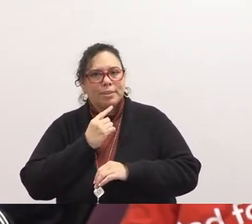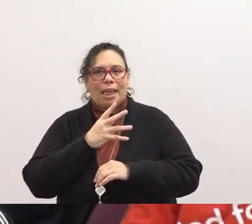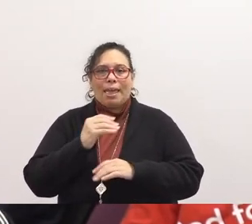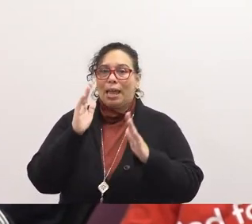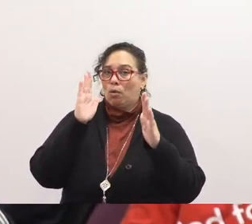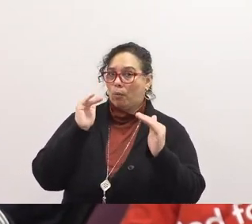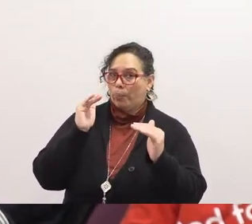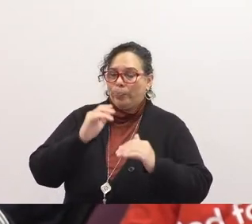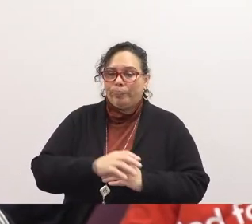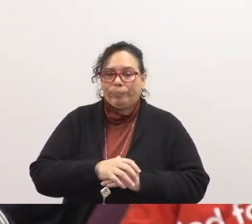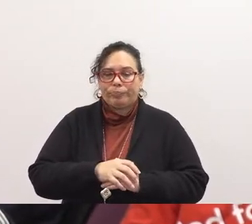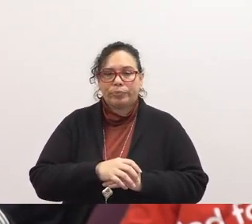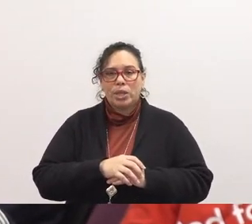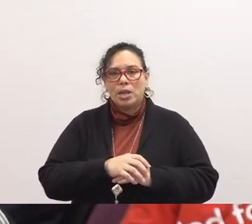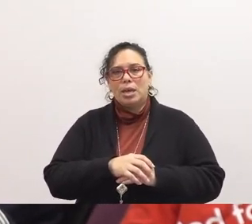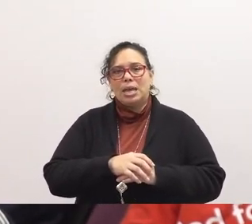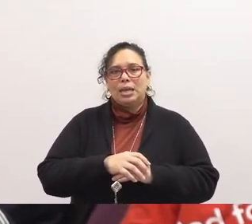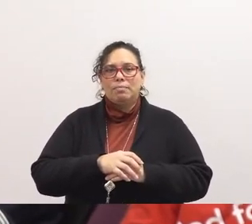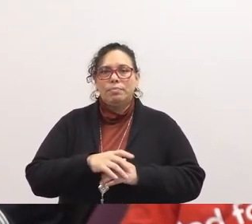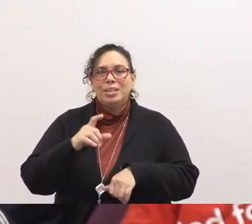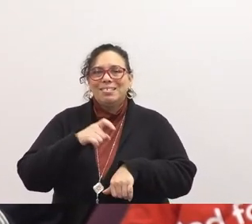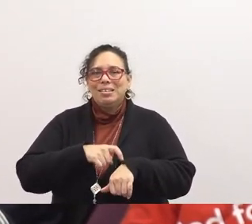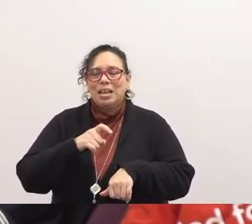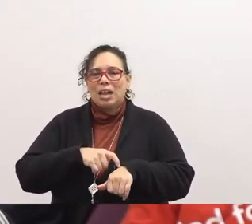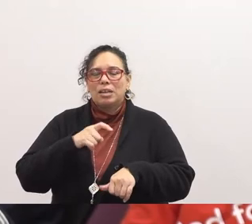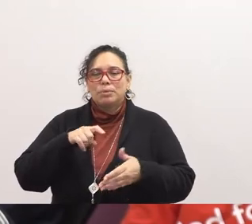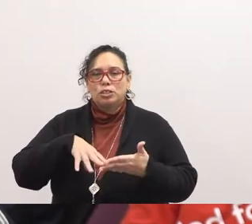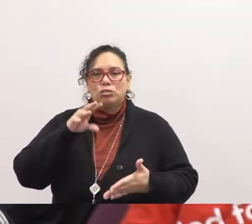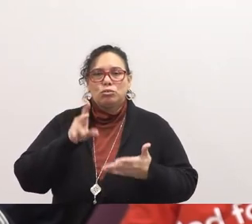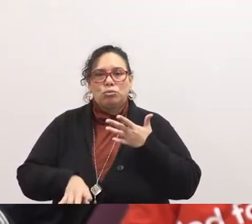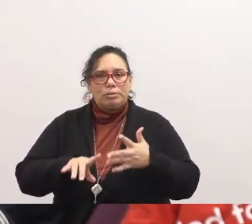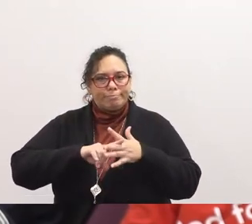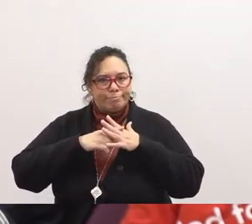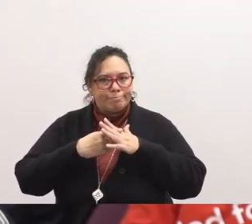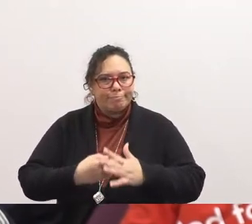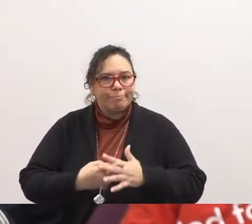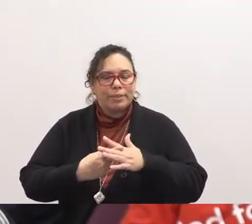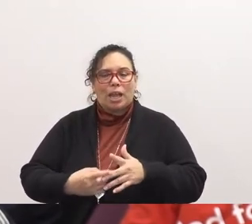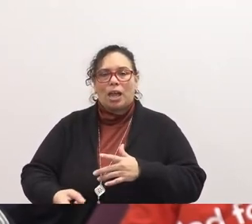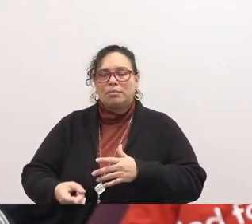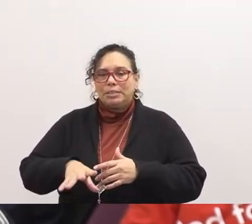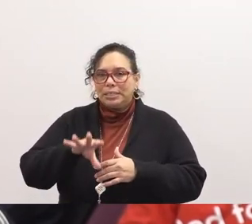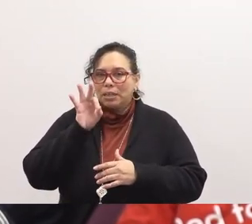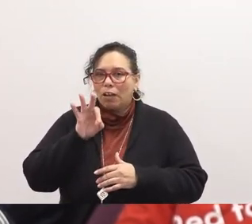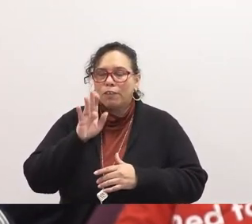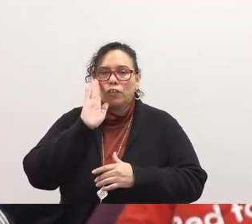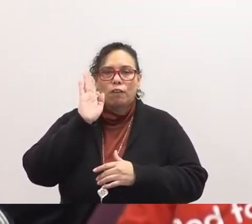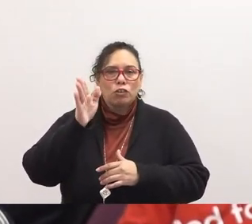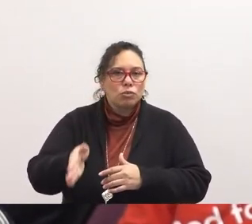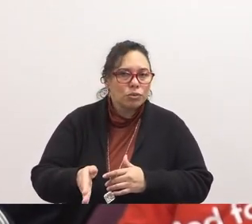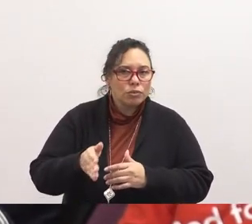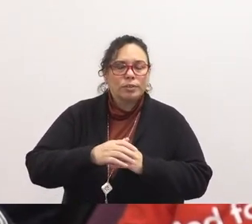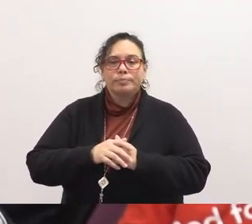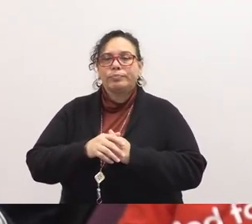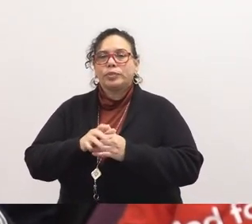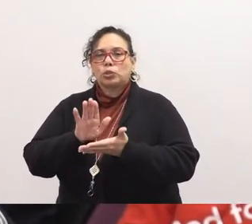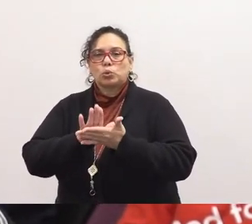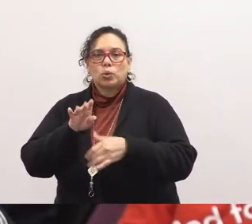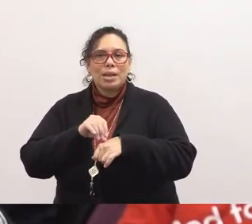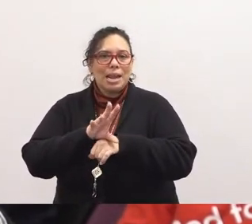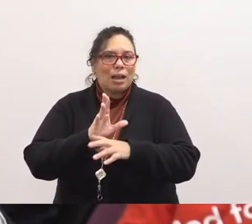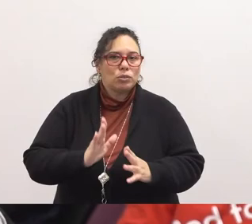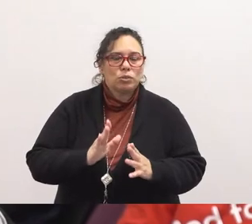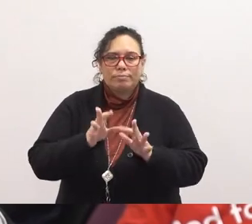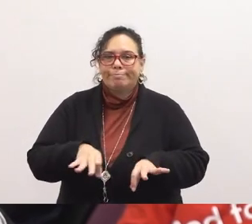hope. It is this time when students begin to discover what their future holds for them, and school counselors play a